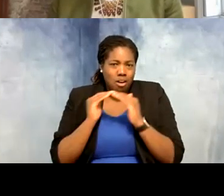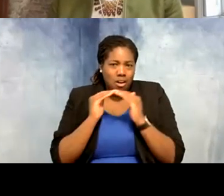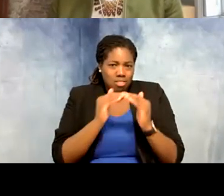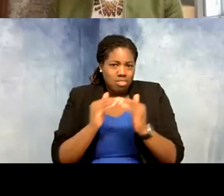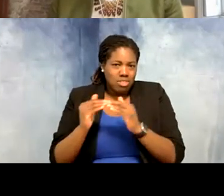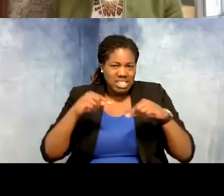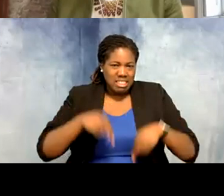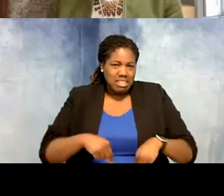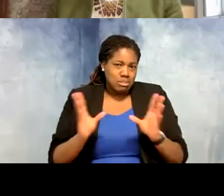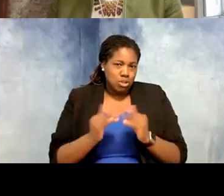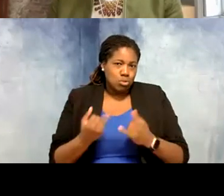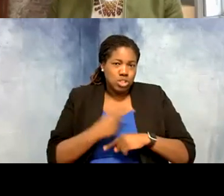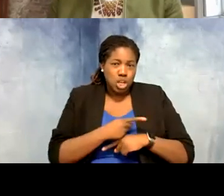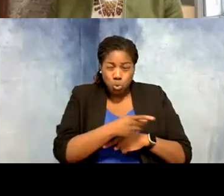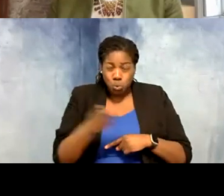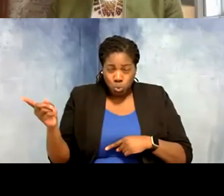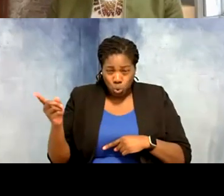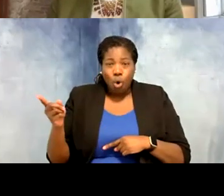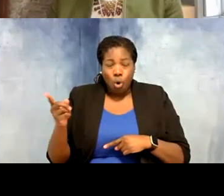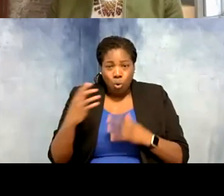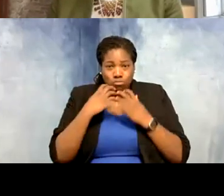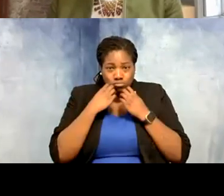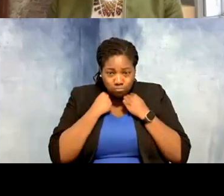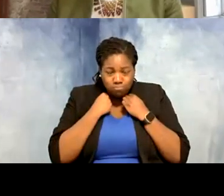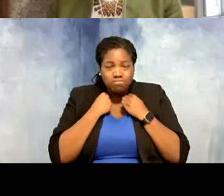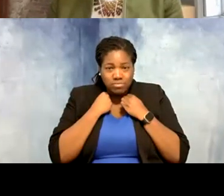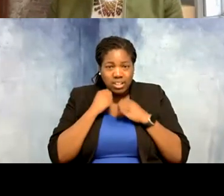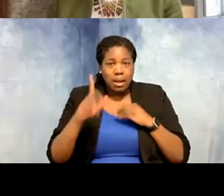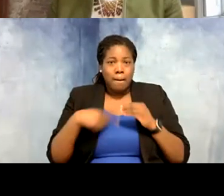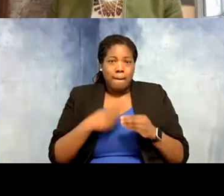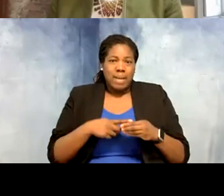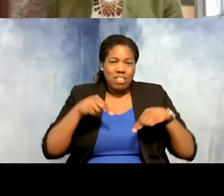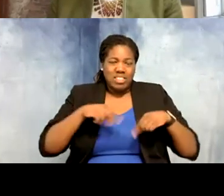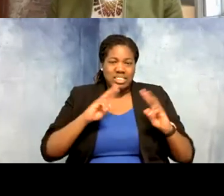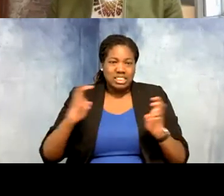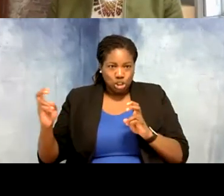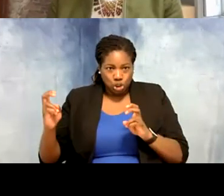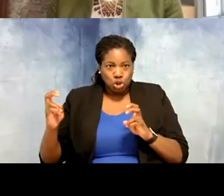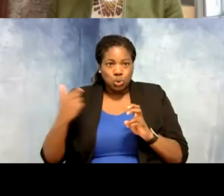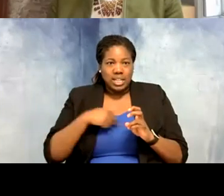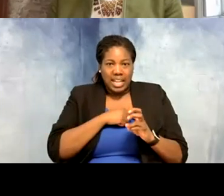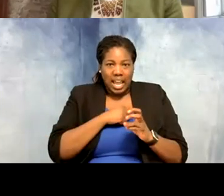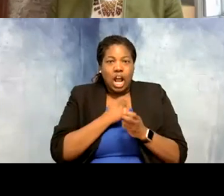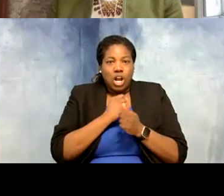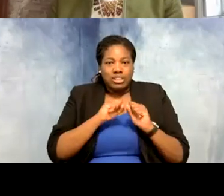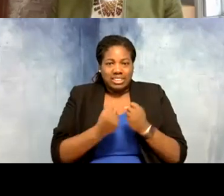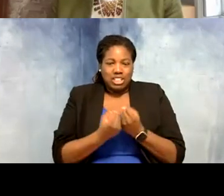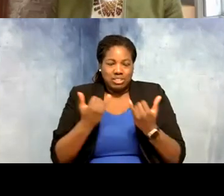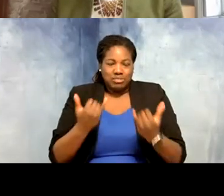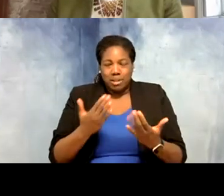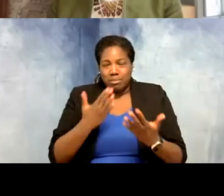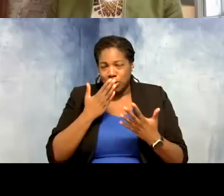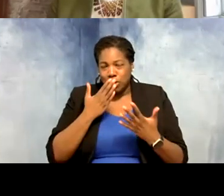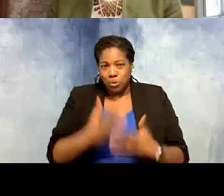this call today and those of you who care very deeply about these issues in our society at these times. Thank